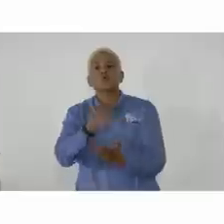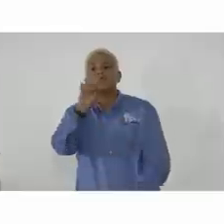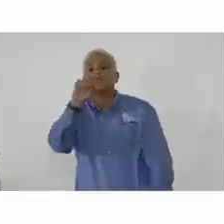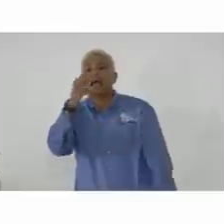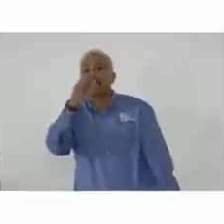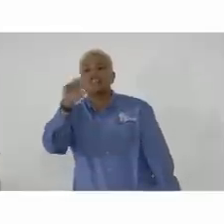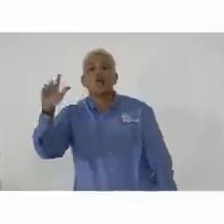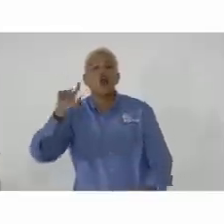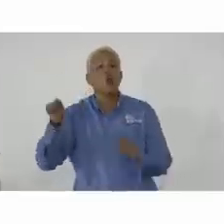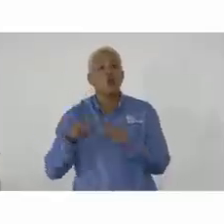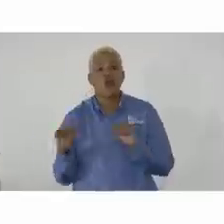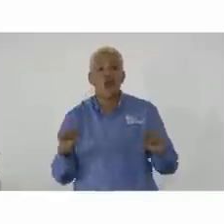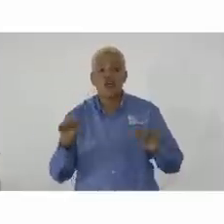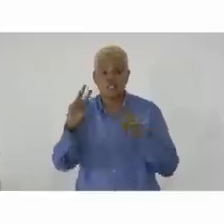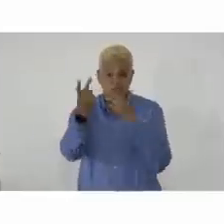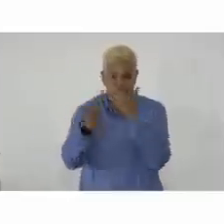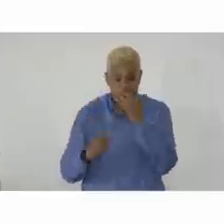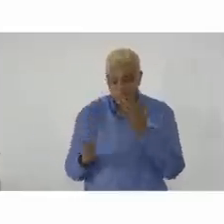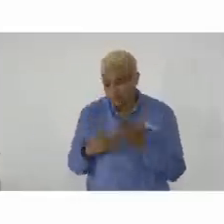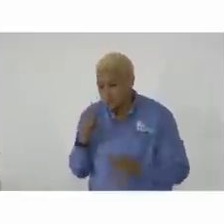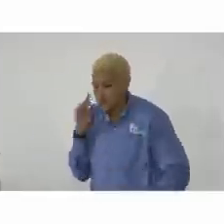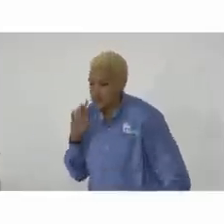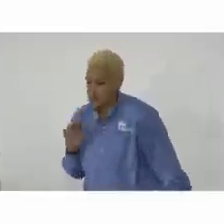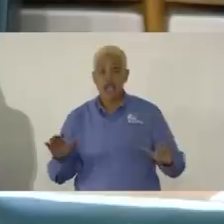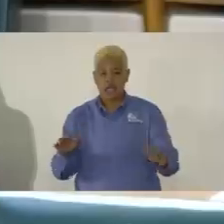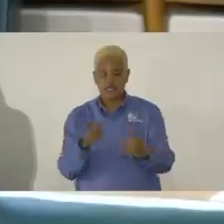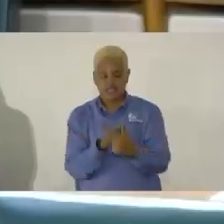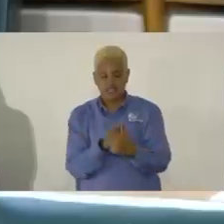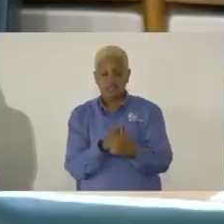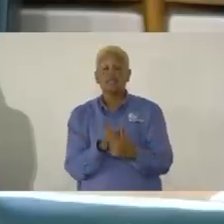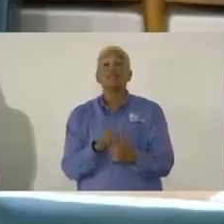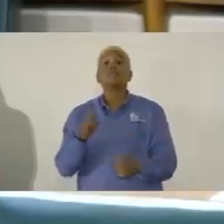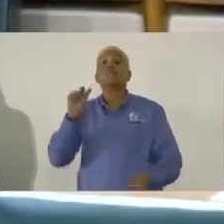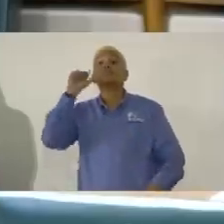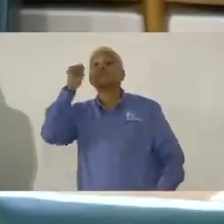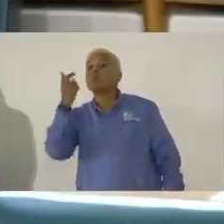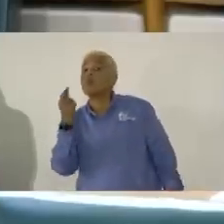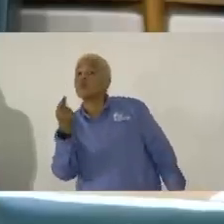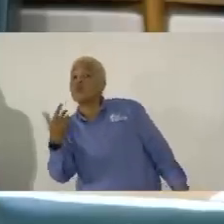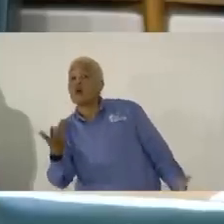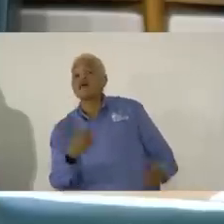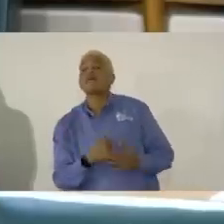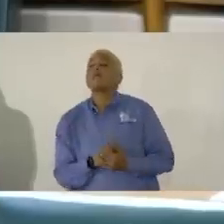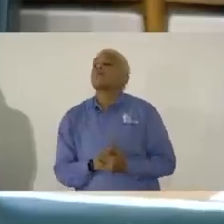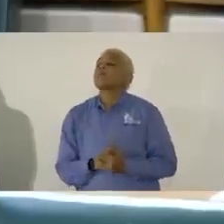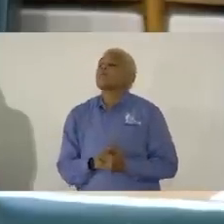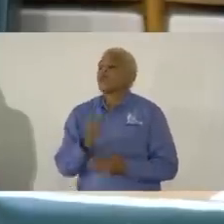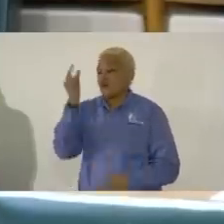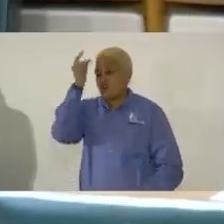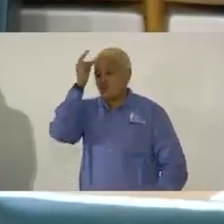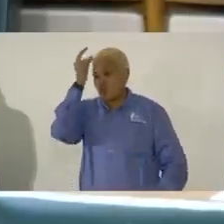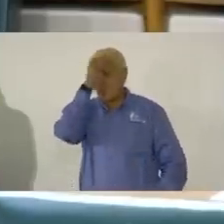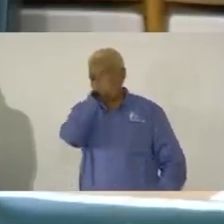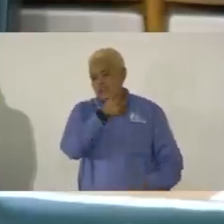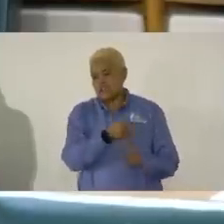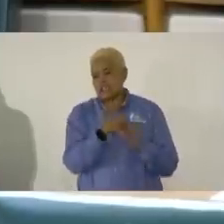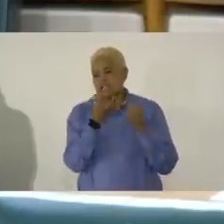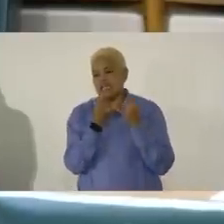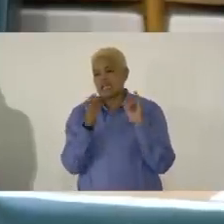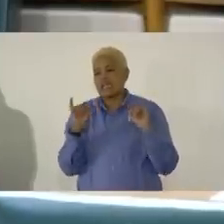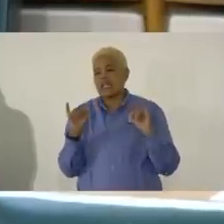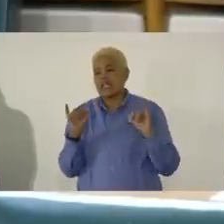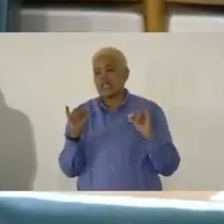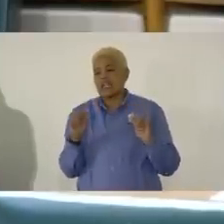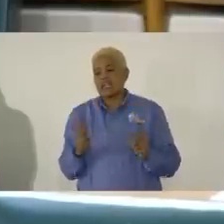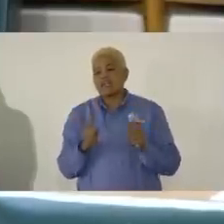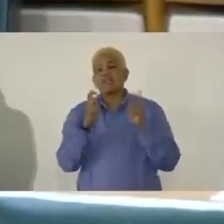the scheduled activities set to begin this week. Starting tomorrow with the Governor General's Independence